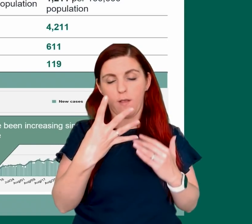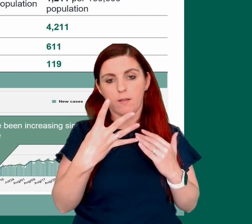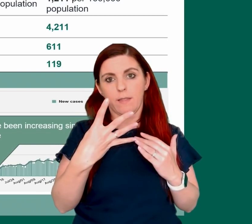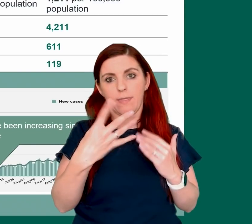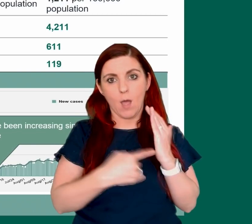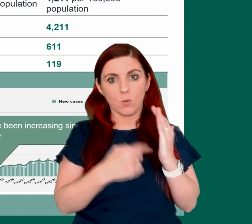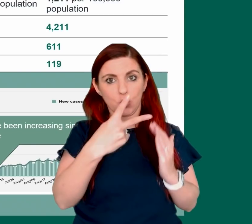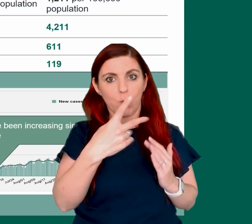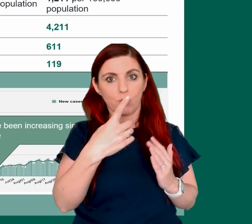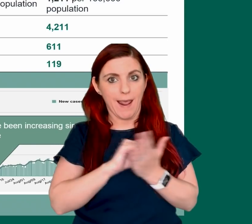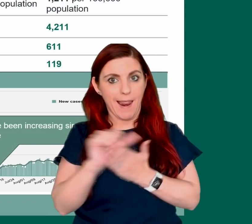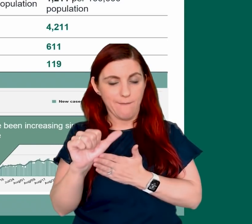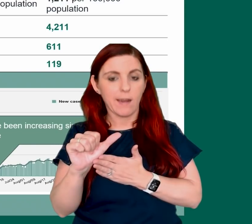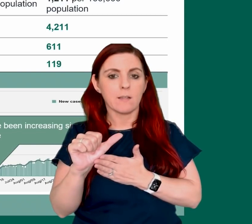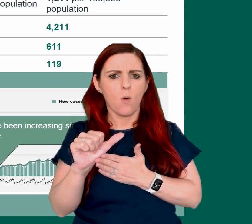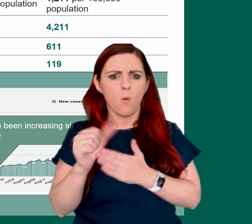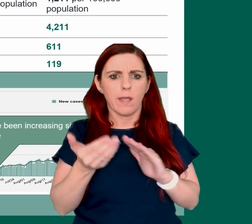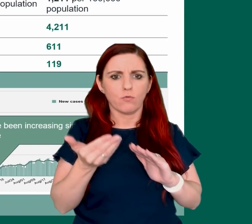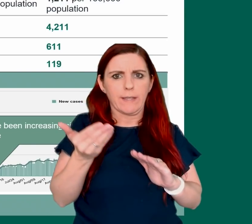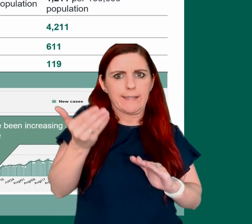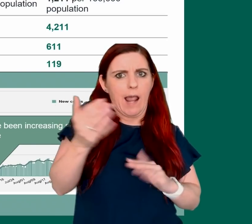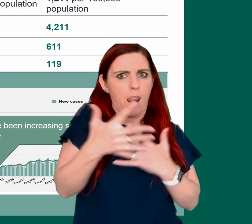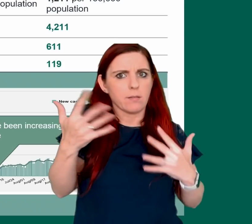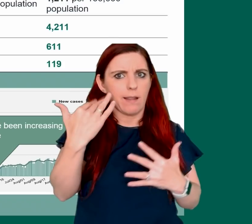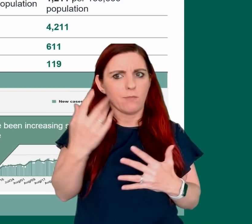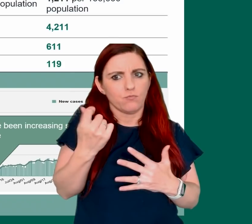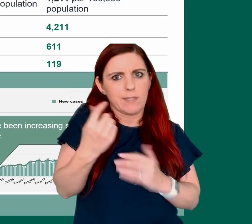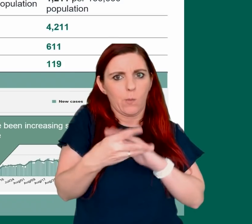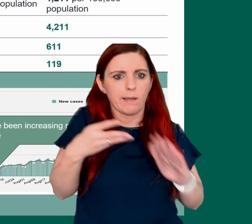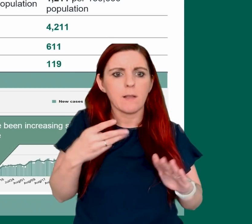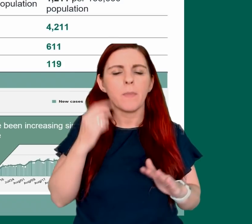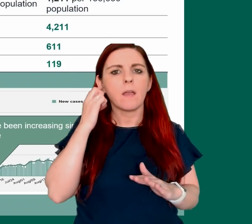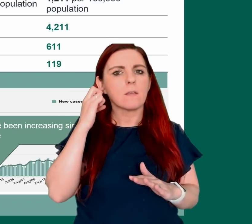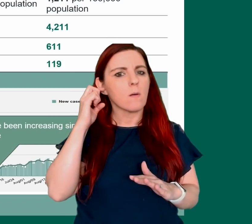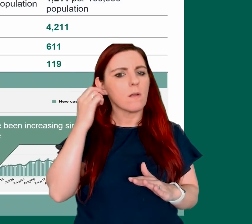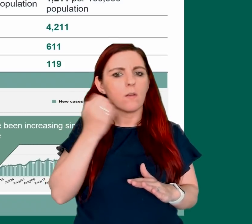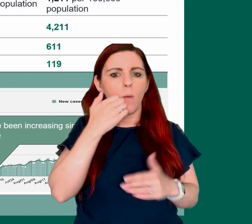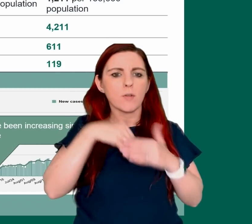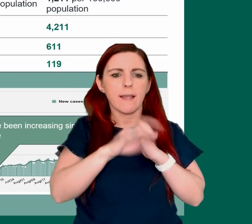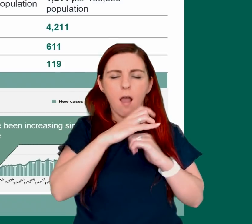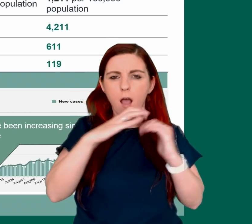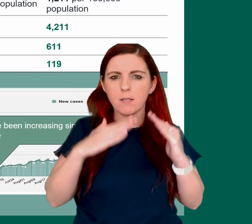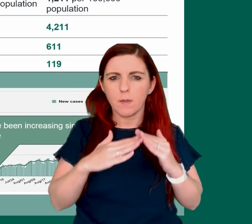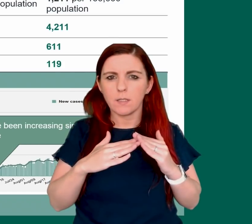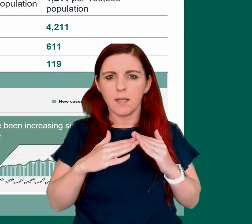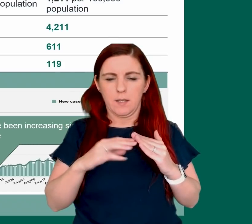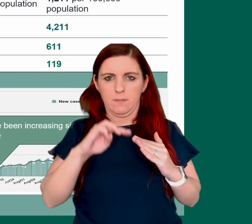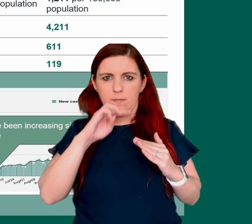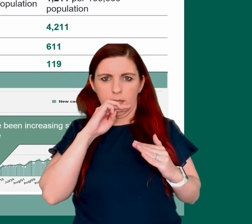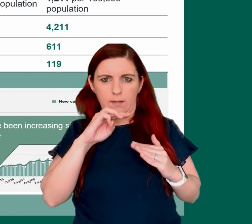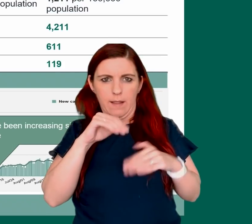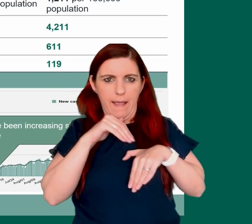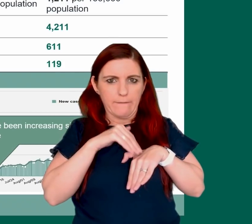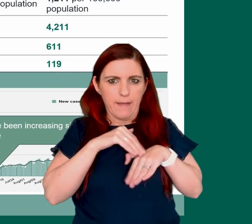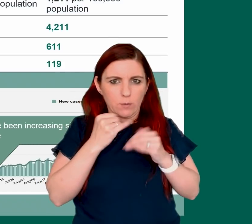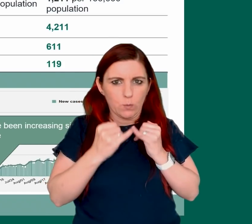quite steeply in recent weeks. Our hospital admissions, though, have that weakened link between cases and harm is evident in